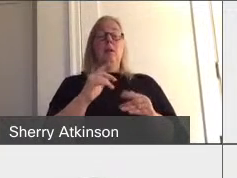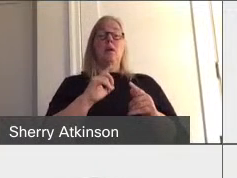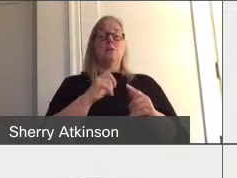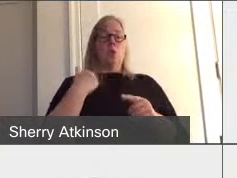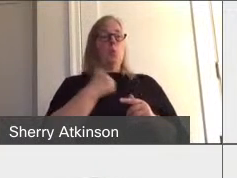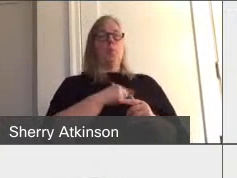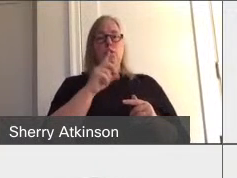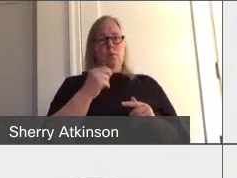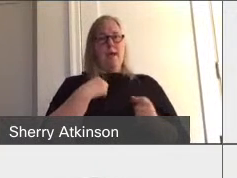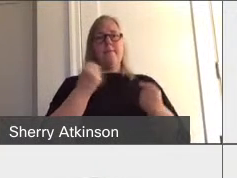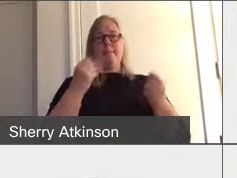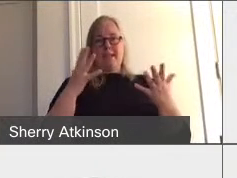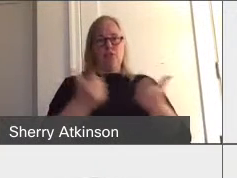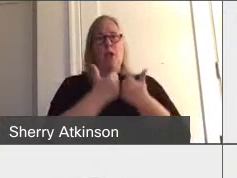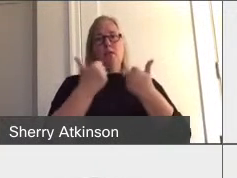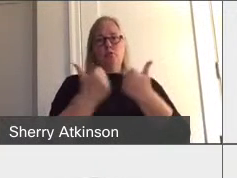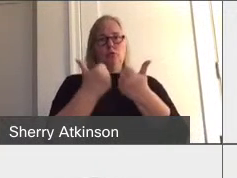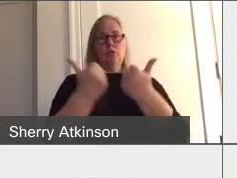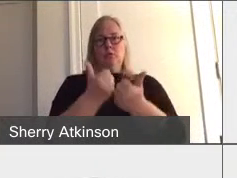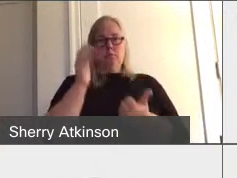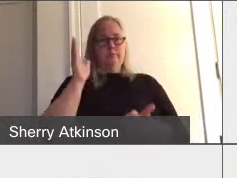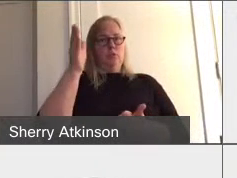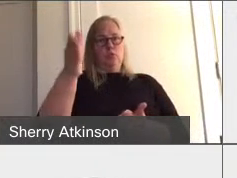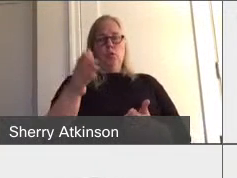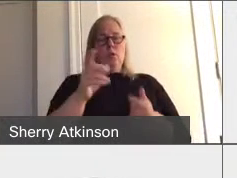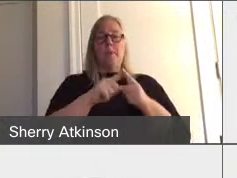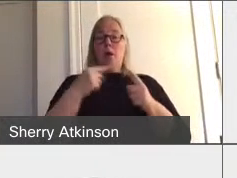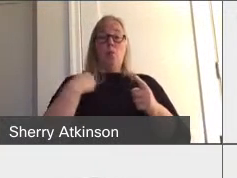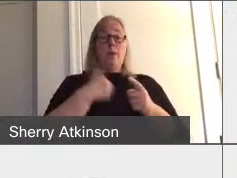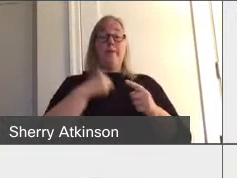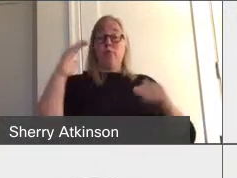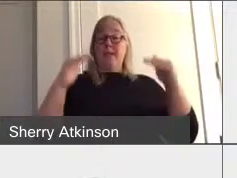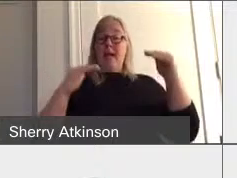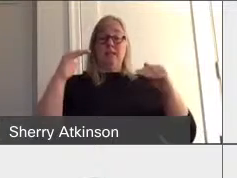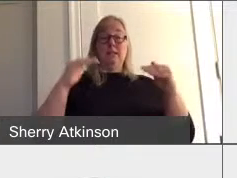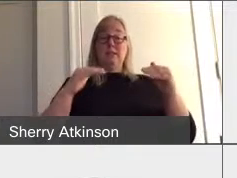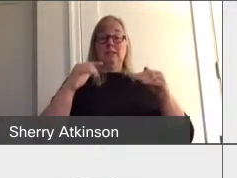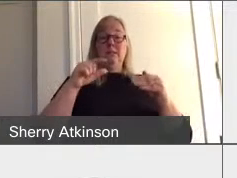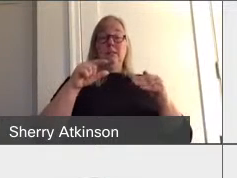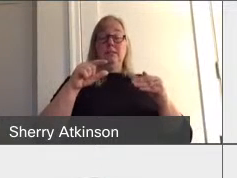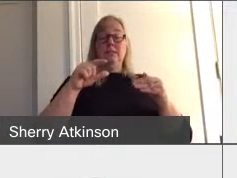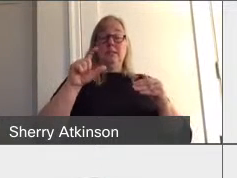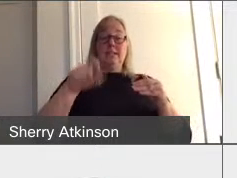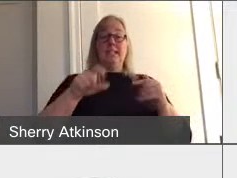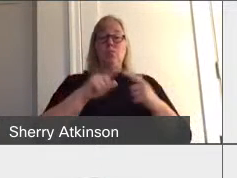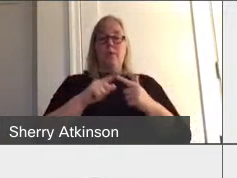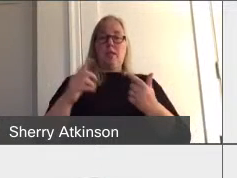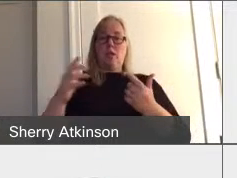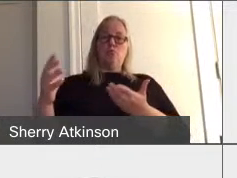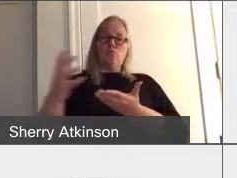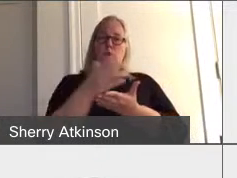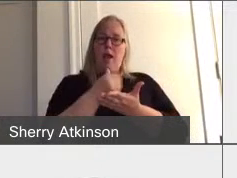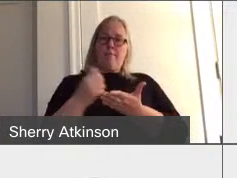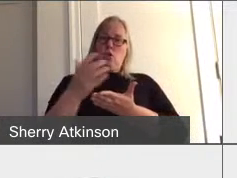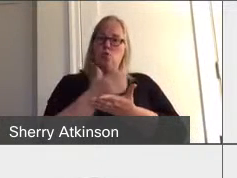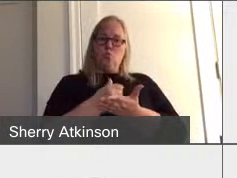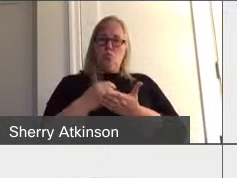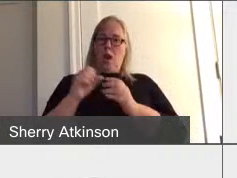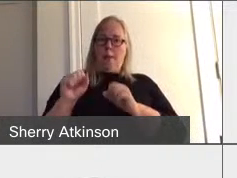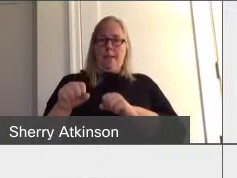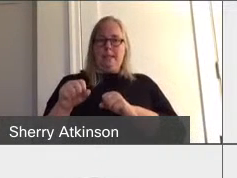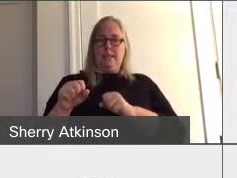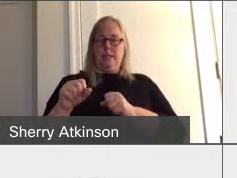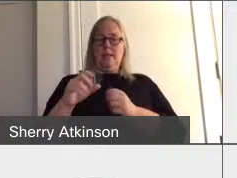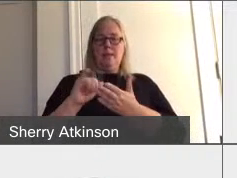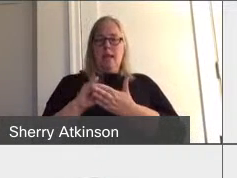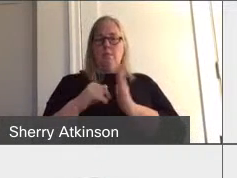lot of challenges ahead of us. We also have to balance that needs with the revenue capacity, which reflects the